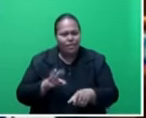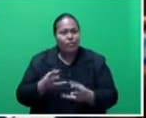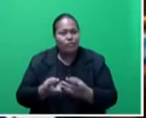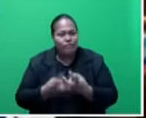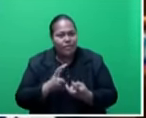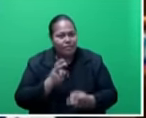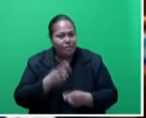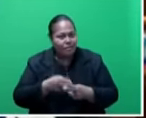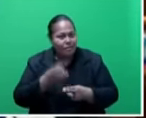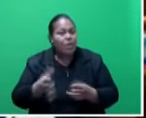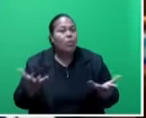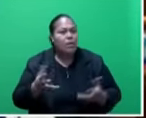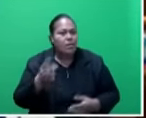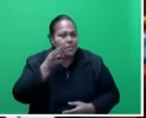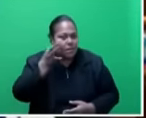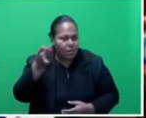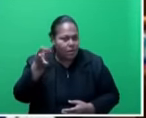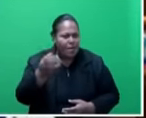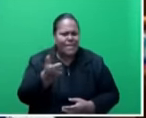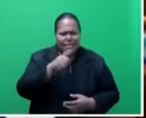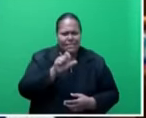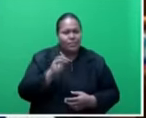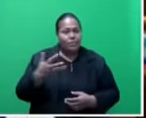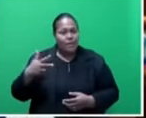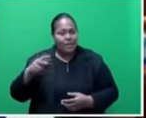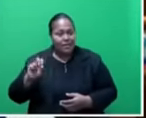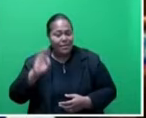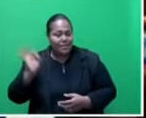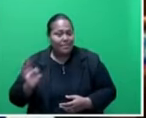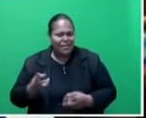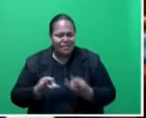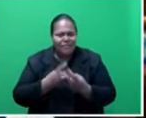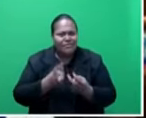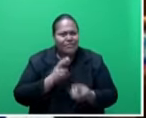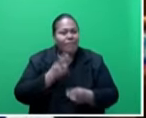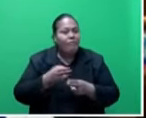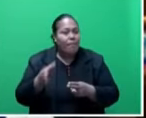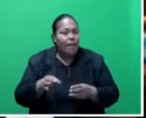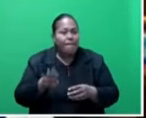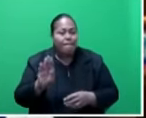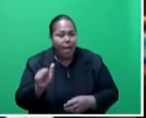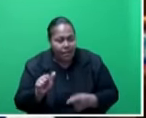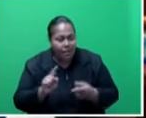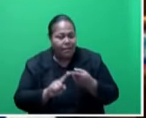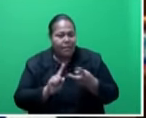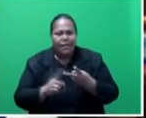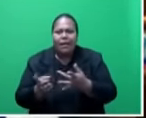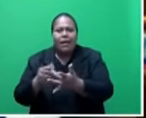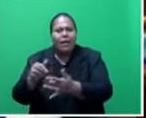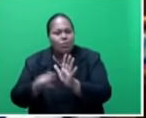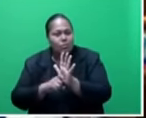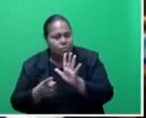Lower Valley area and about 60 to 80% for vegetable farmers in Ba and Andarivatu. Root crop farms in Central Division were